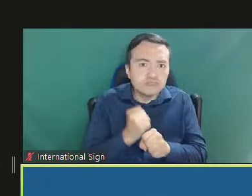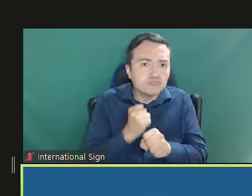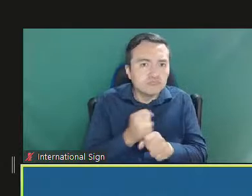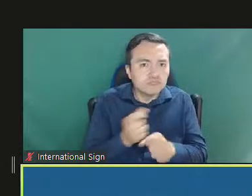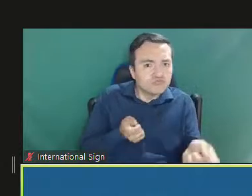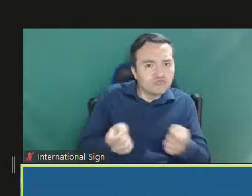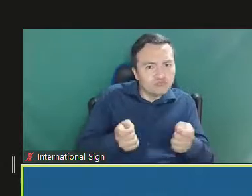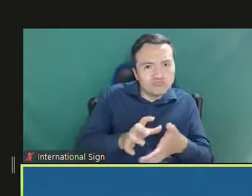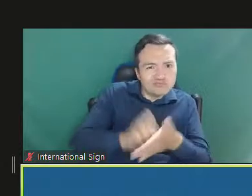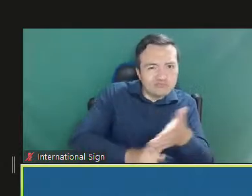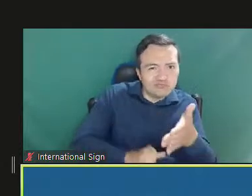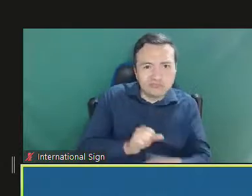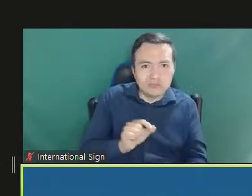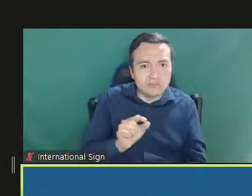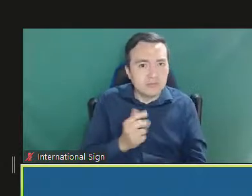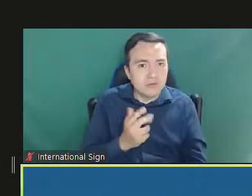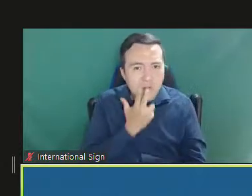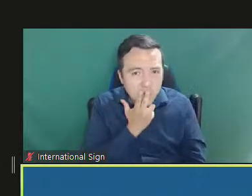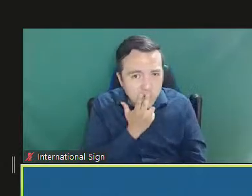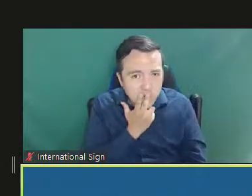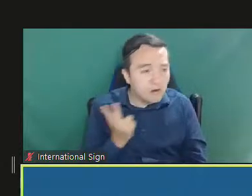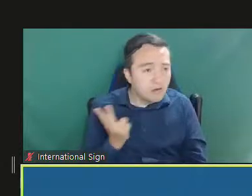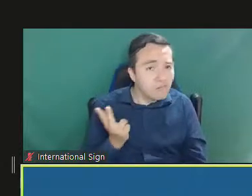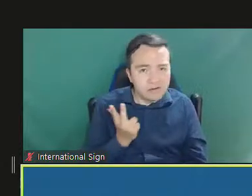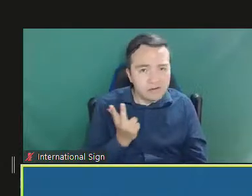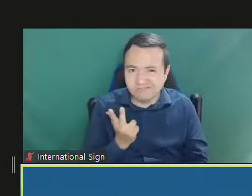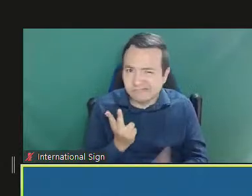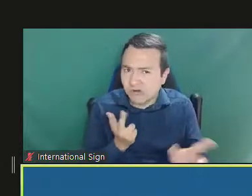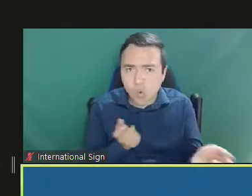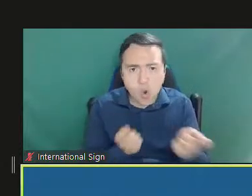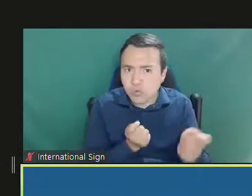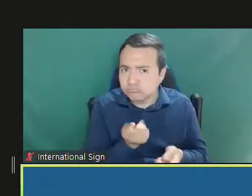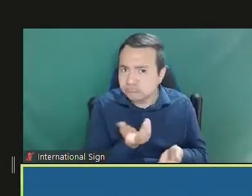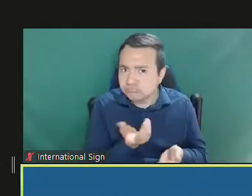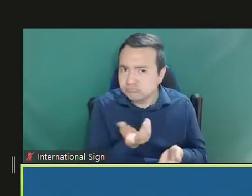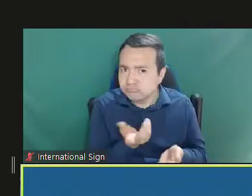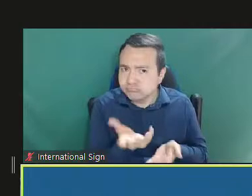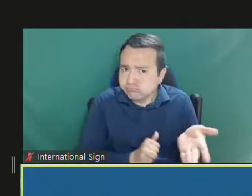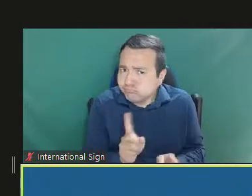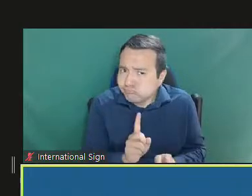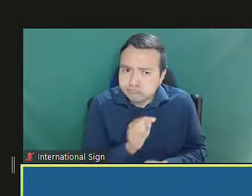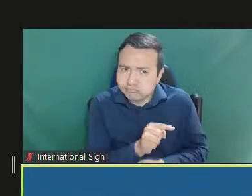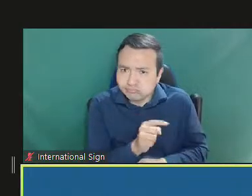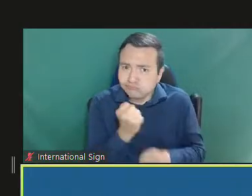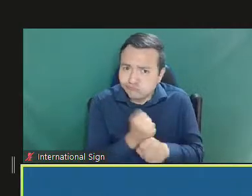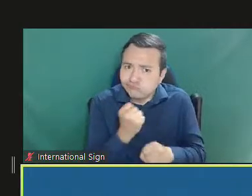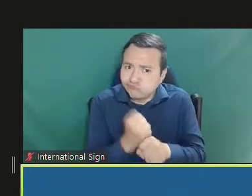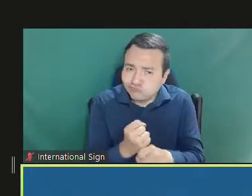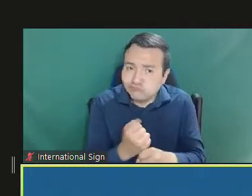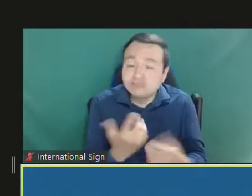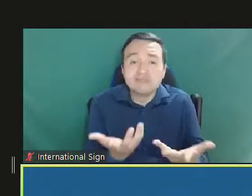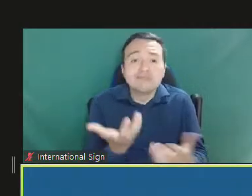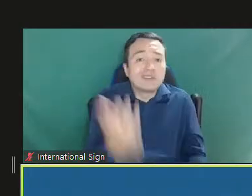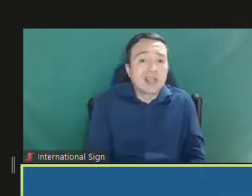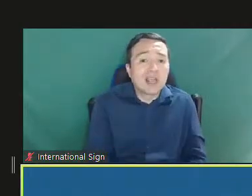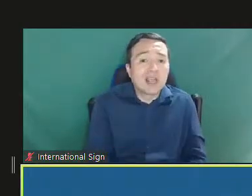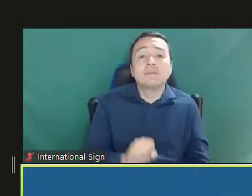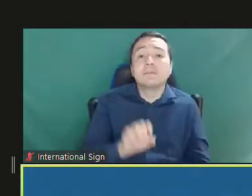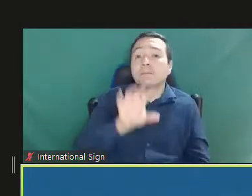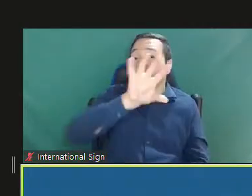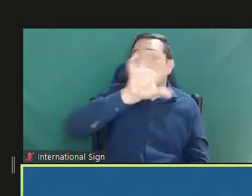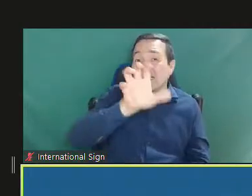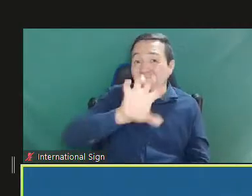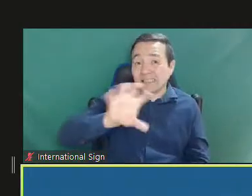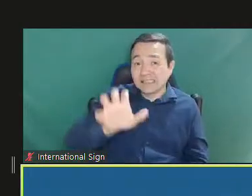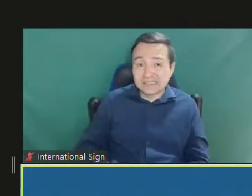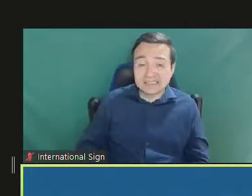in enclosed public spaces, with 23 countries implementing such policies. Similarly, 22 countries